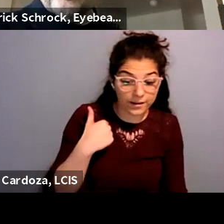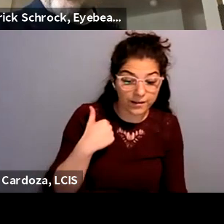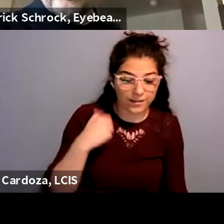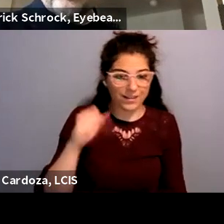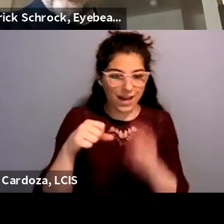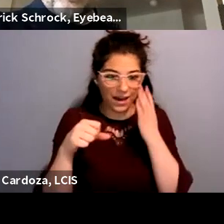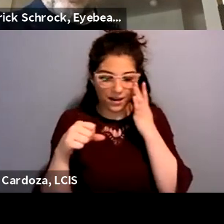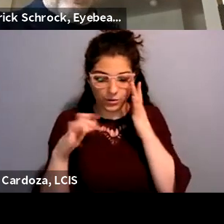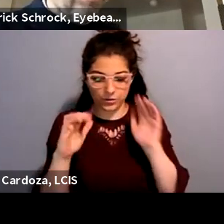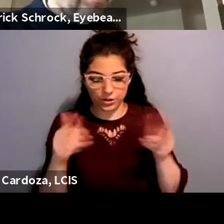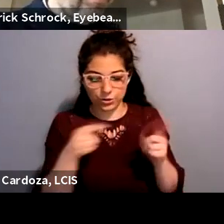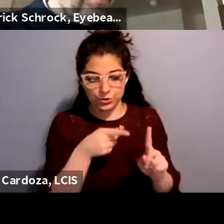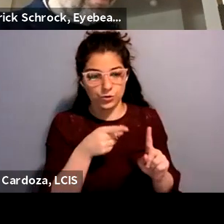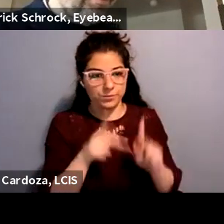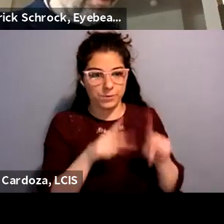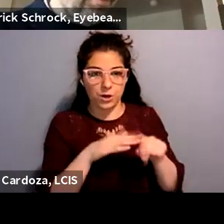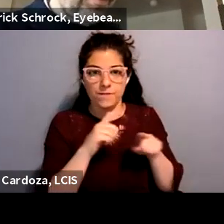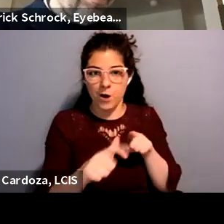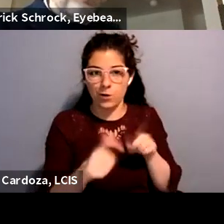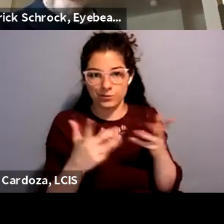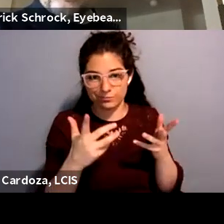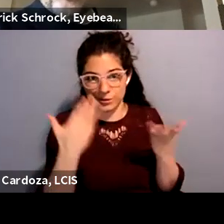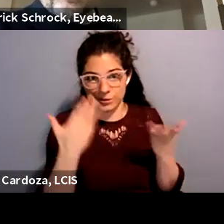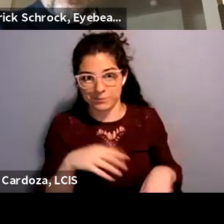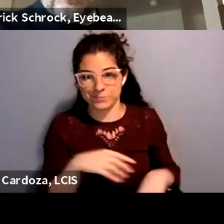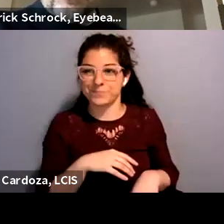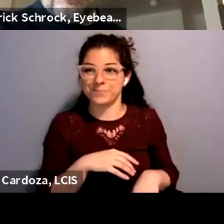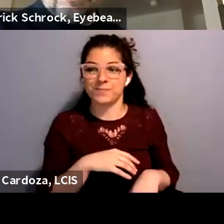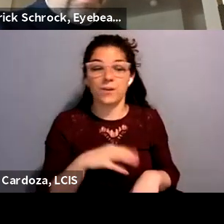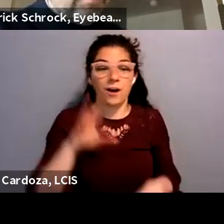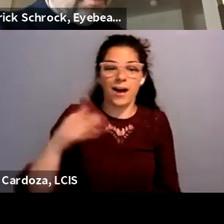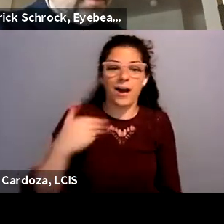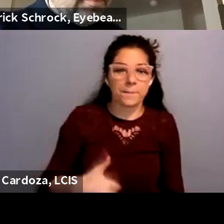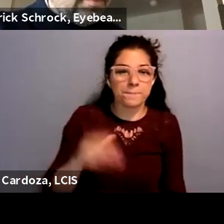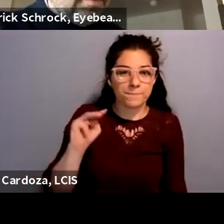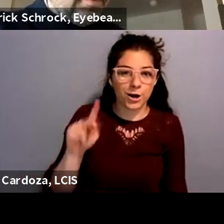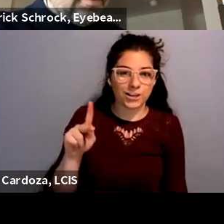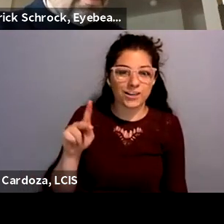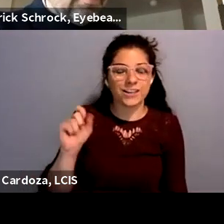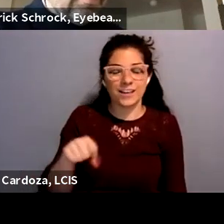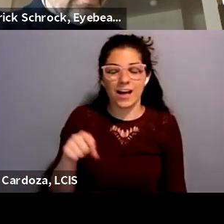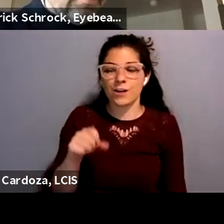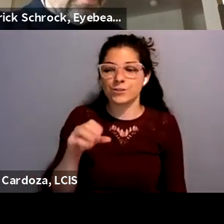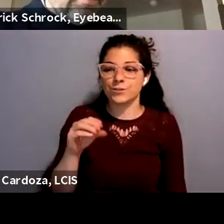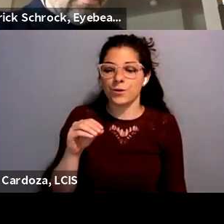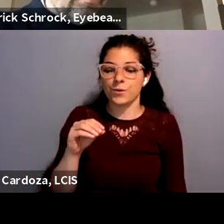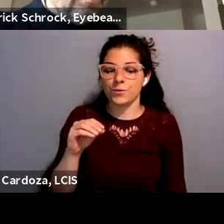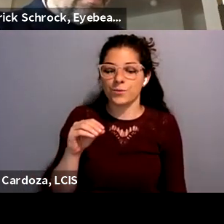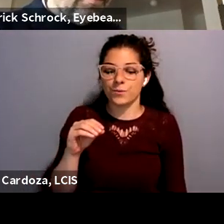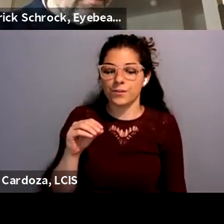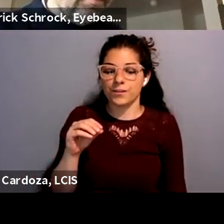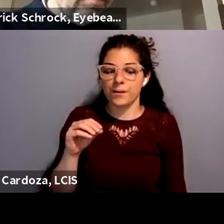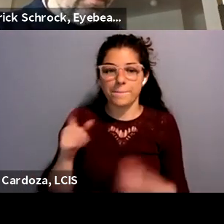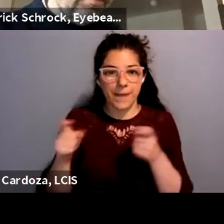to introduce you because if people are on the phone, they won't easily know. This is Mark. So in terms of